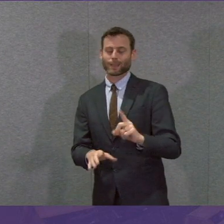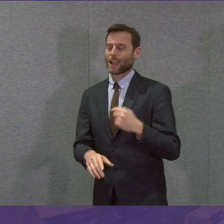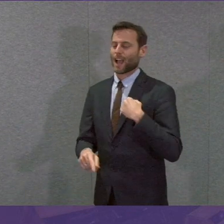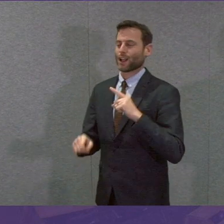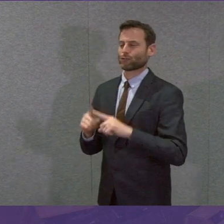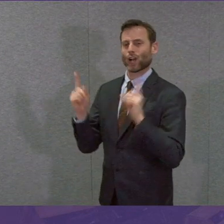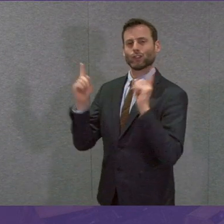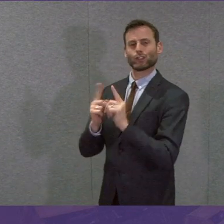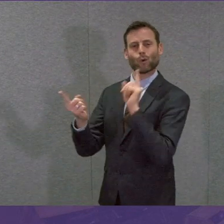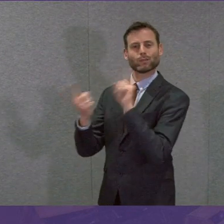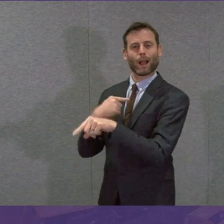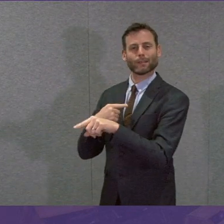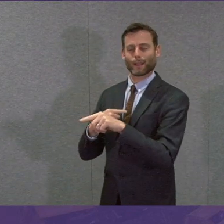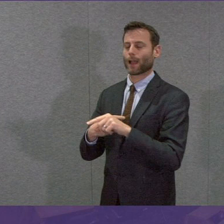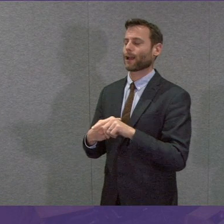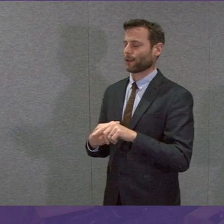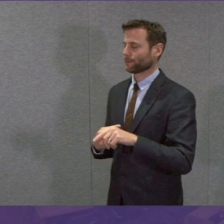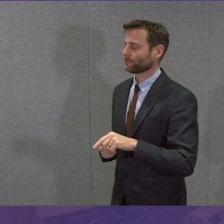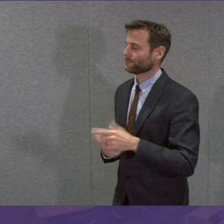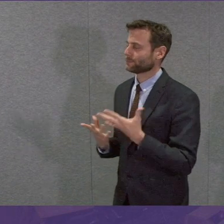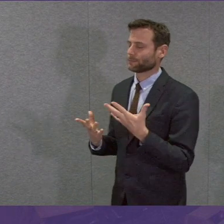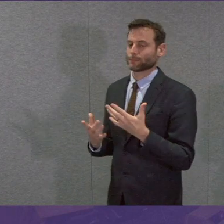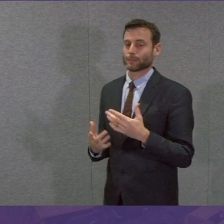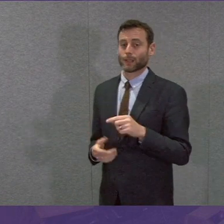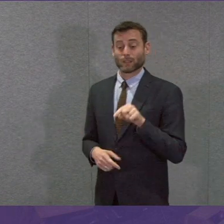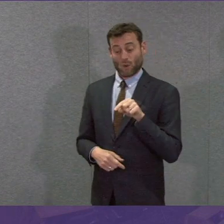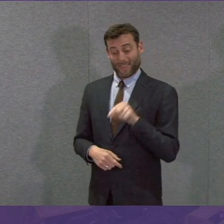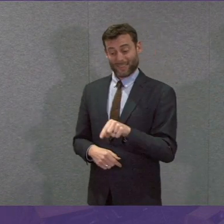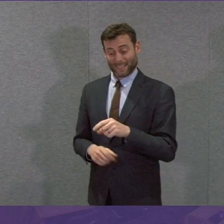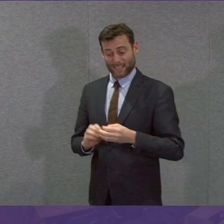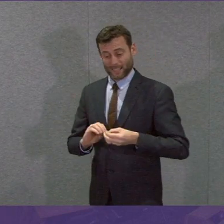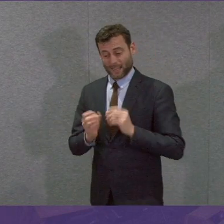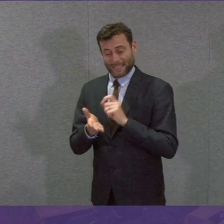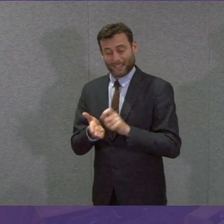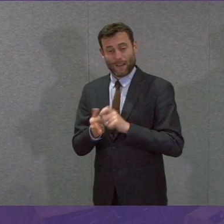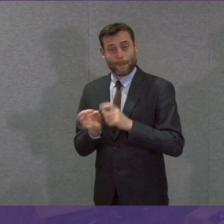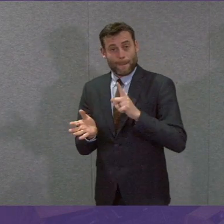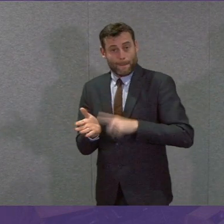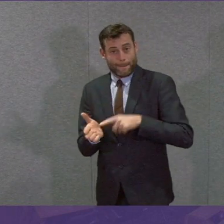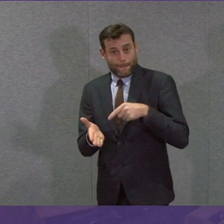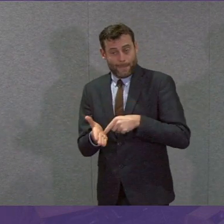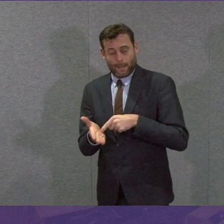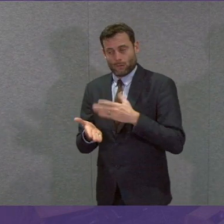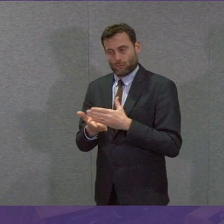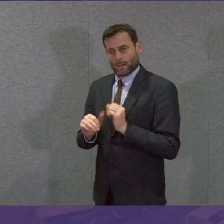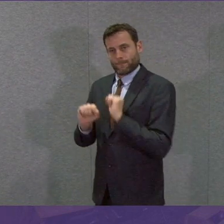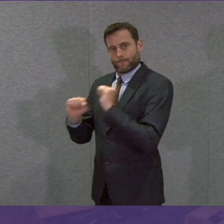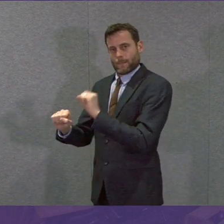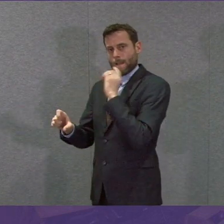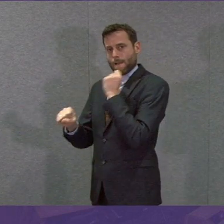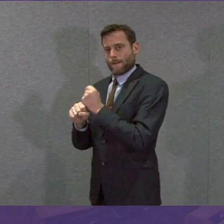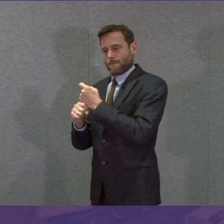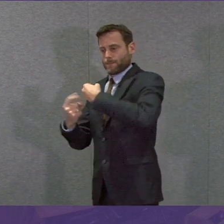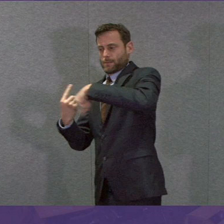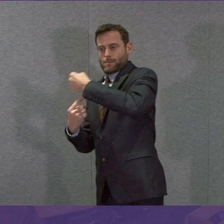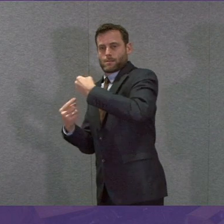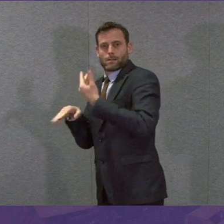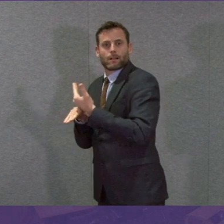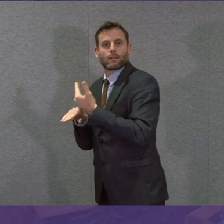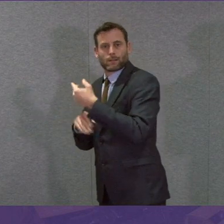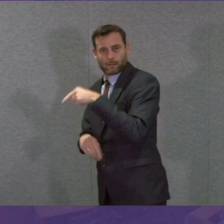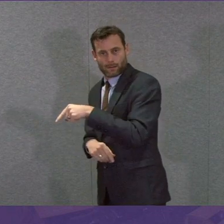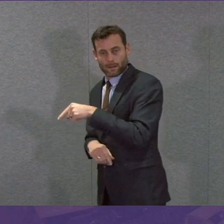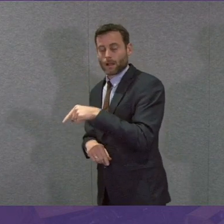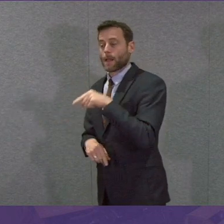answer. The work on this bill has been undertaken by officials up until essentially now, this week, and they have